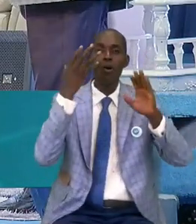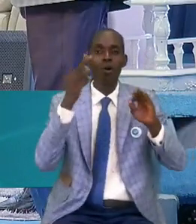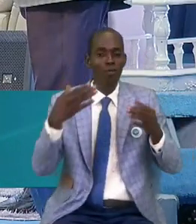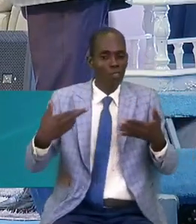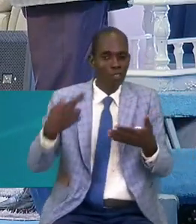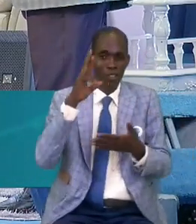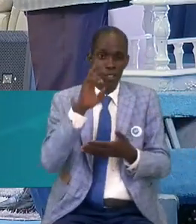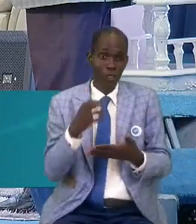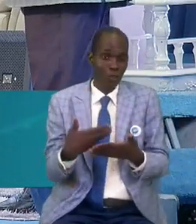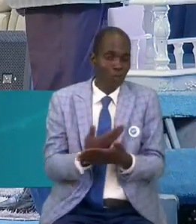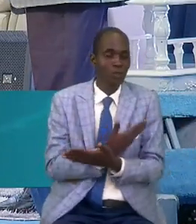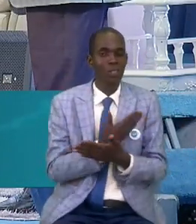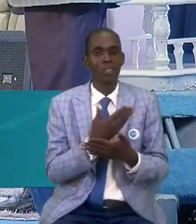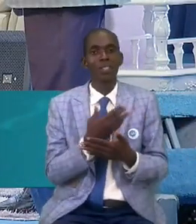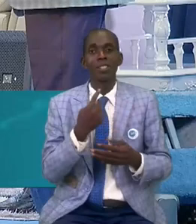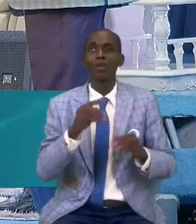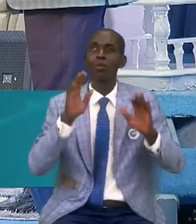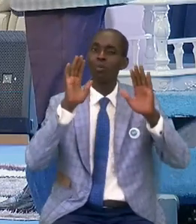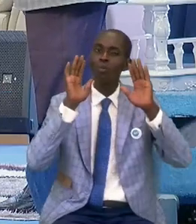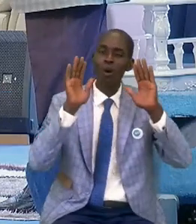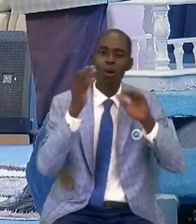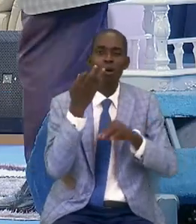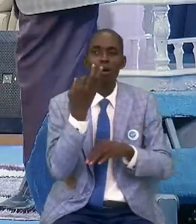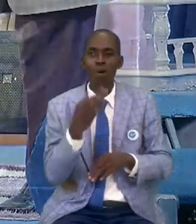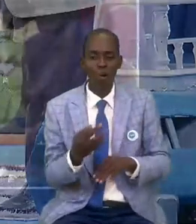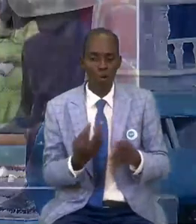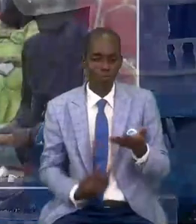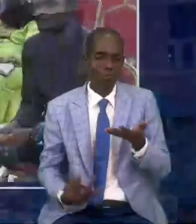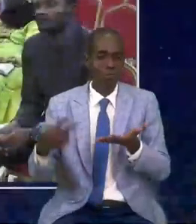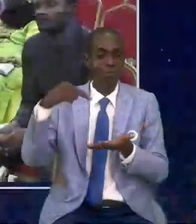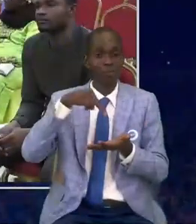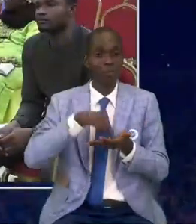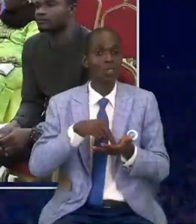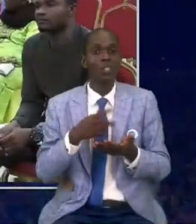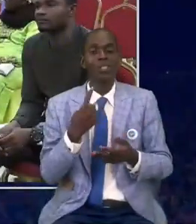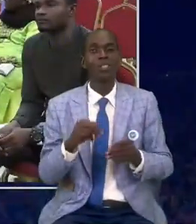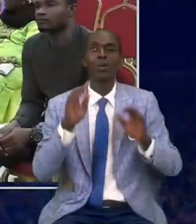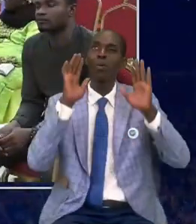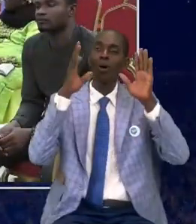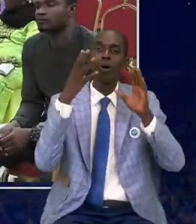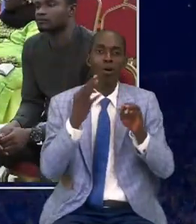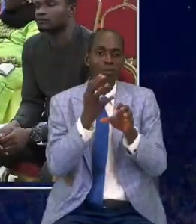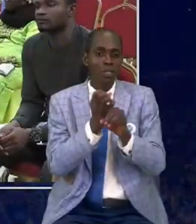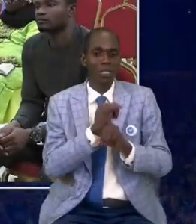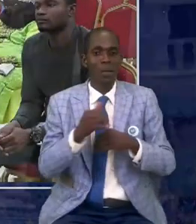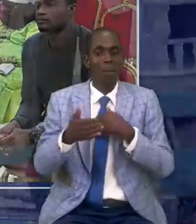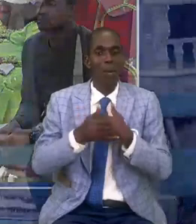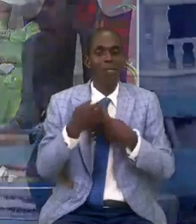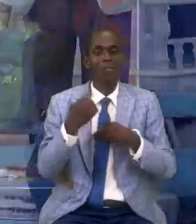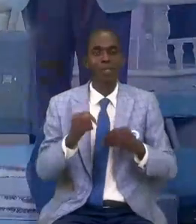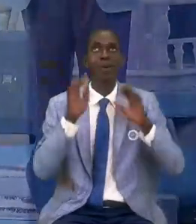restoration. The wonder of recovery. The wonder of healing. The wonder of total freedom and